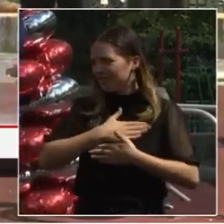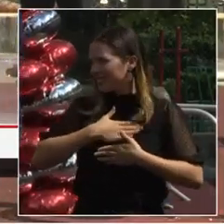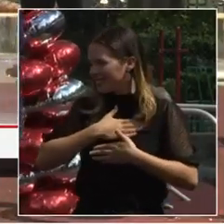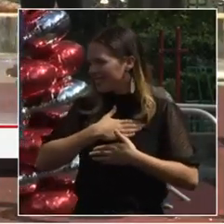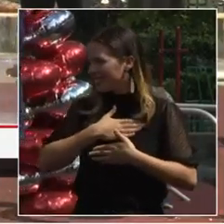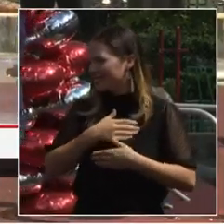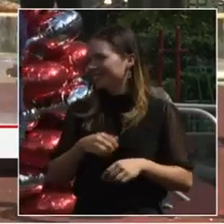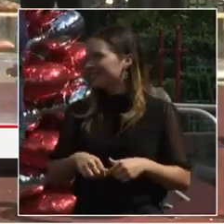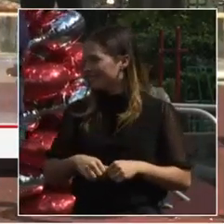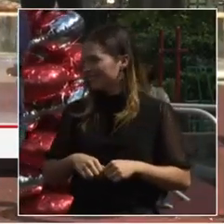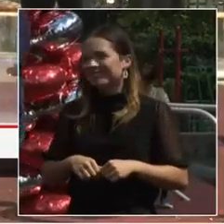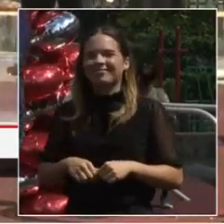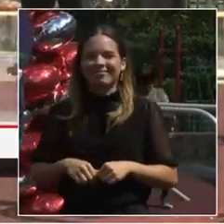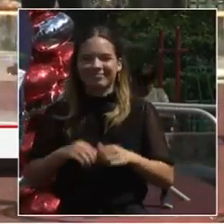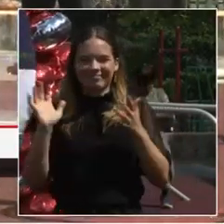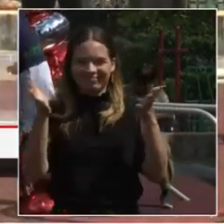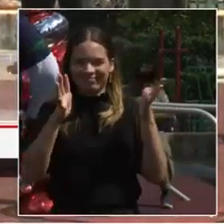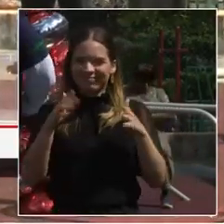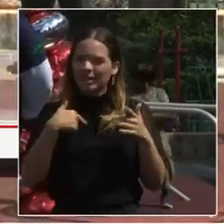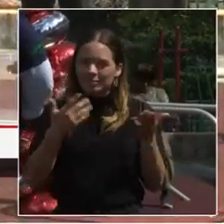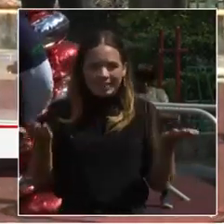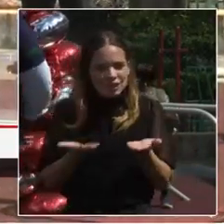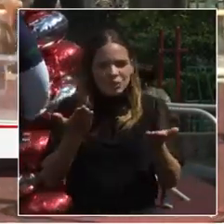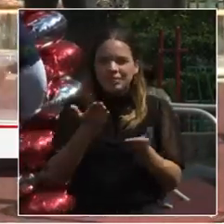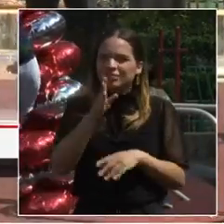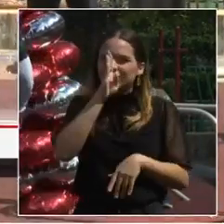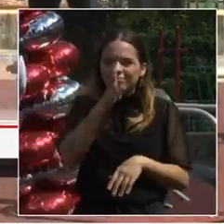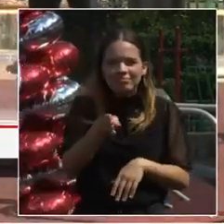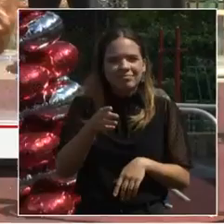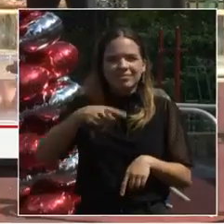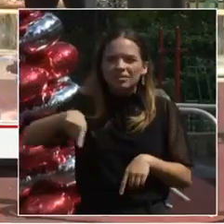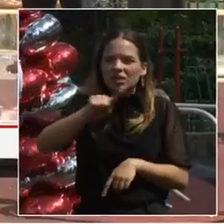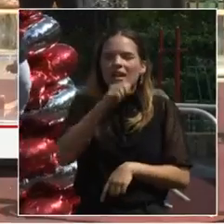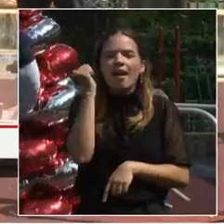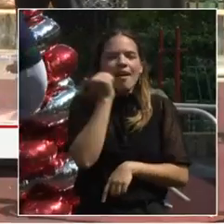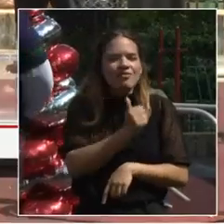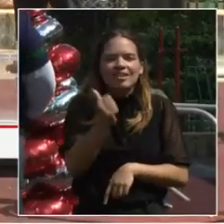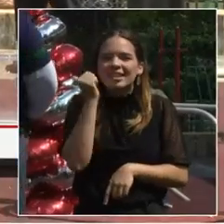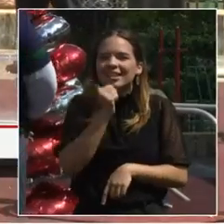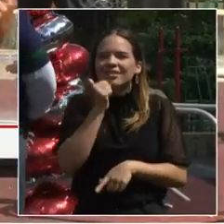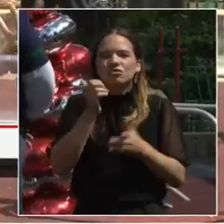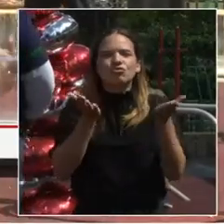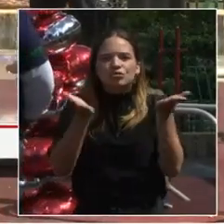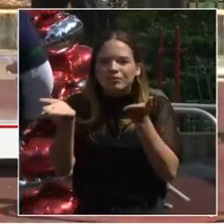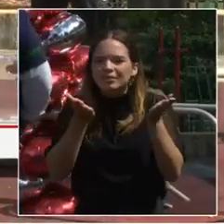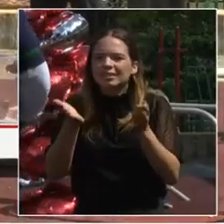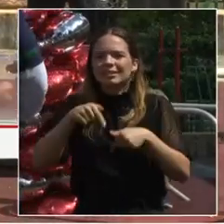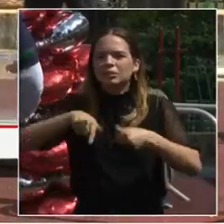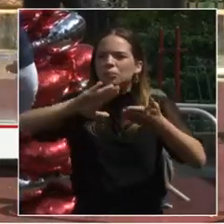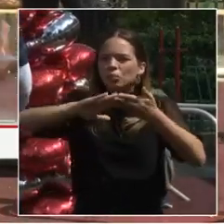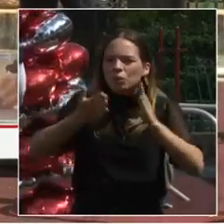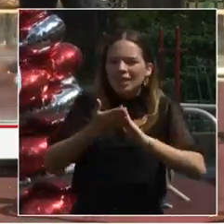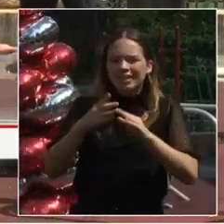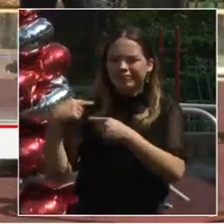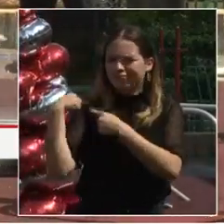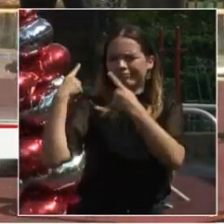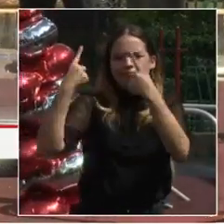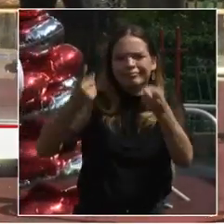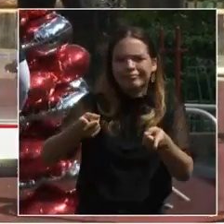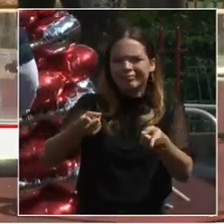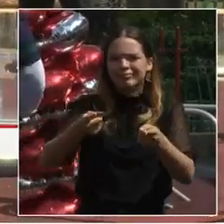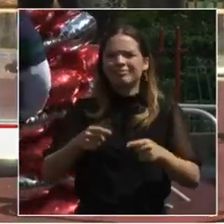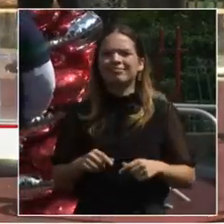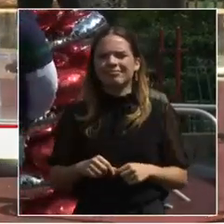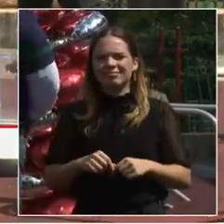Because they will be here, as they always are, day in and day out, serving this community as they always have. And they just continue to